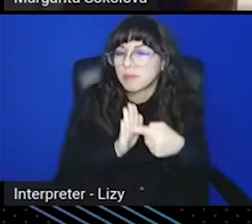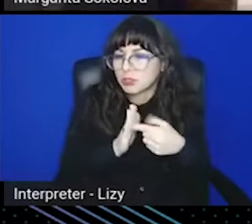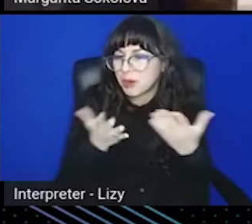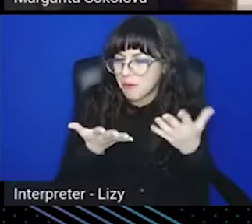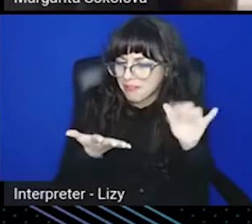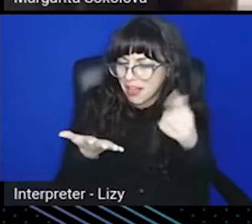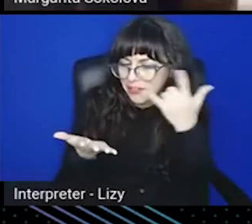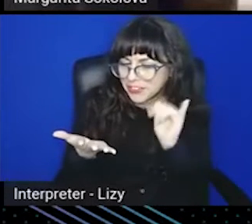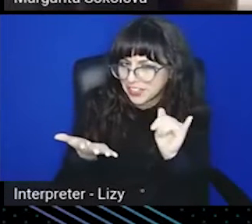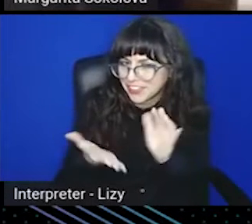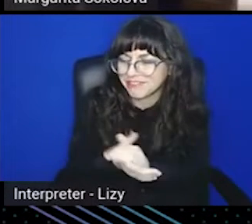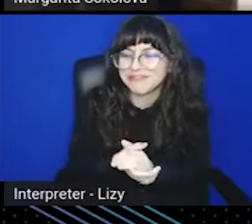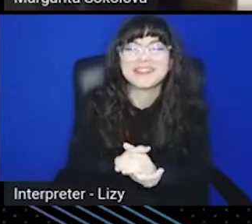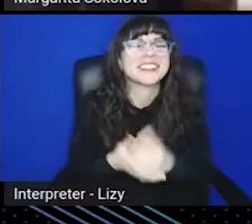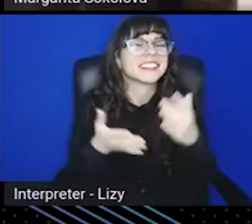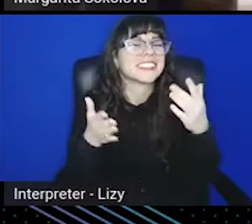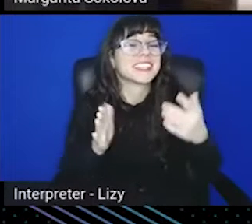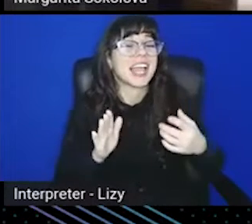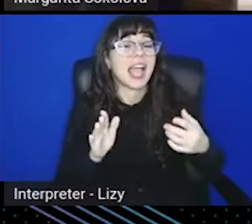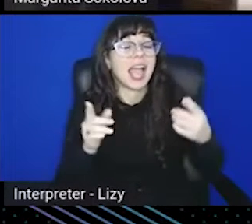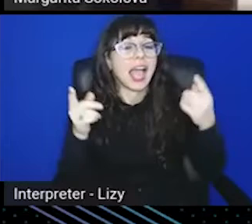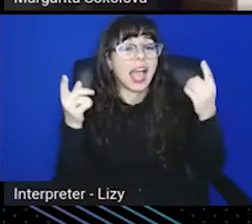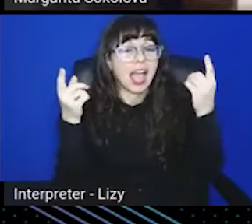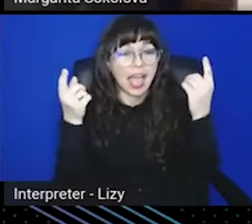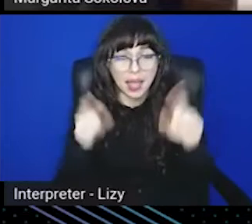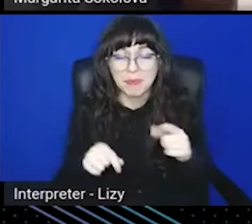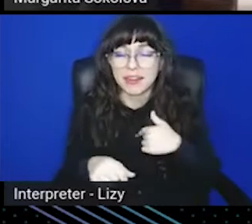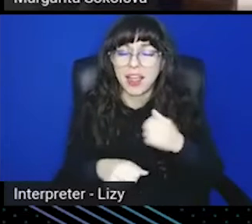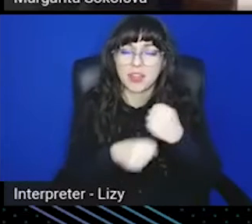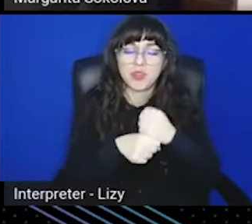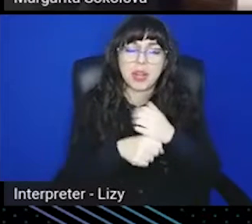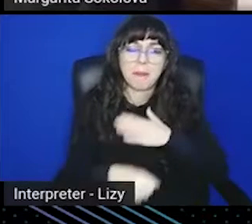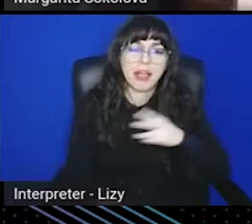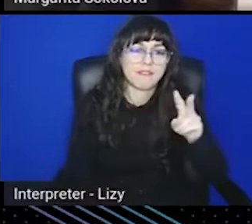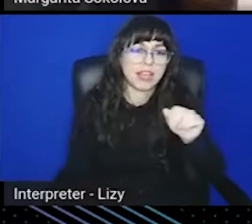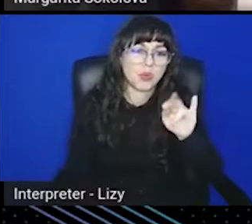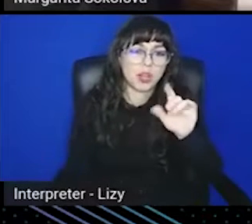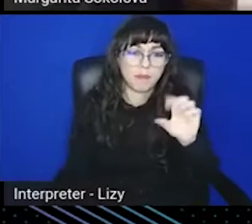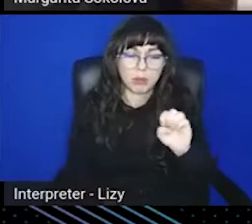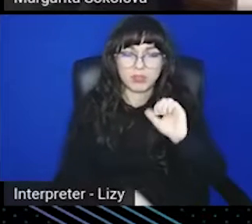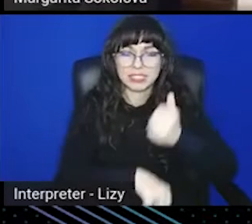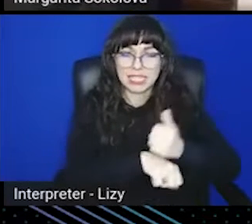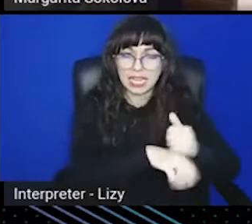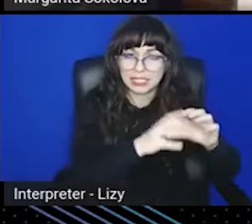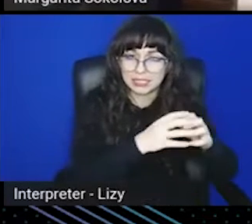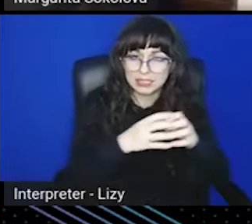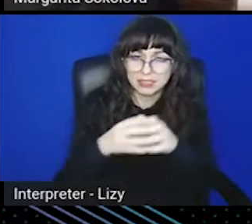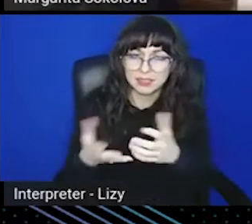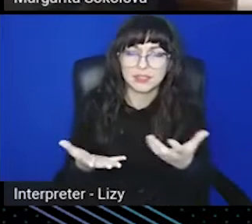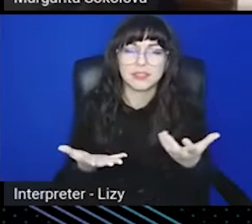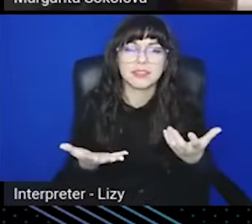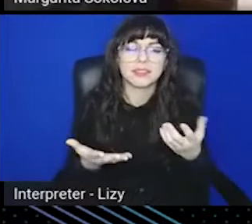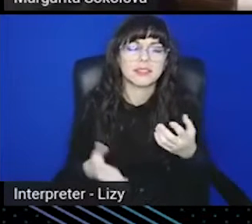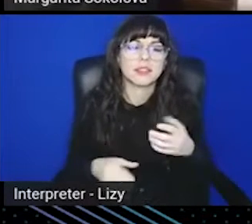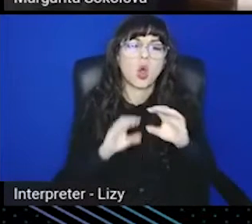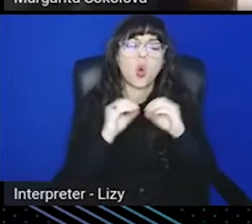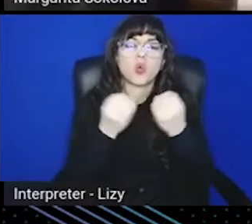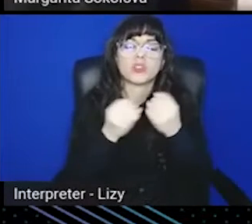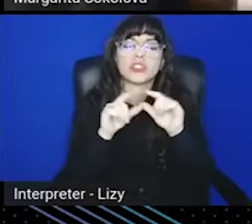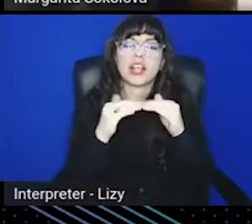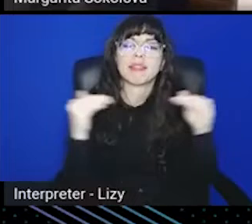once I've created my variable sets, there'll be an organization level resource.